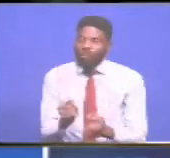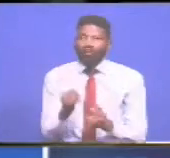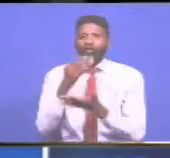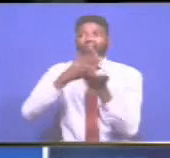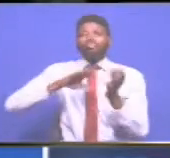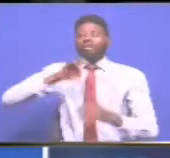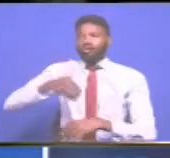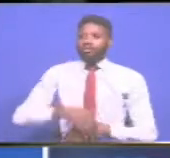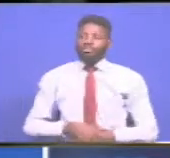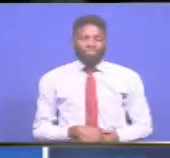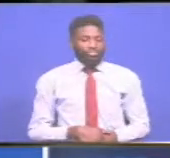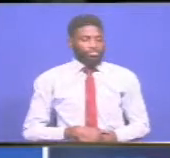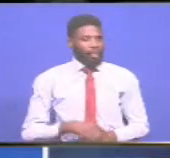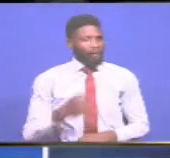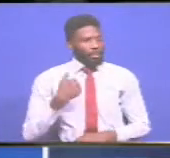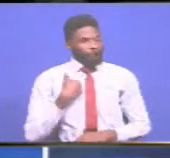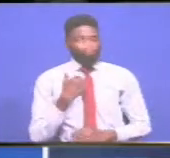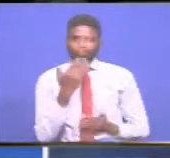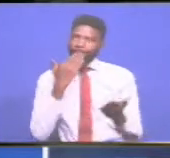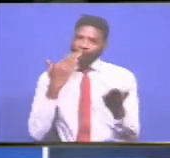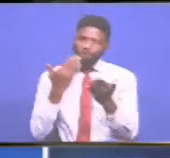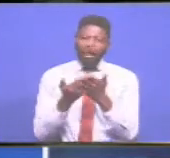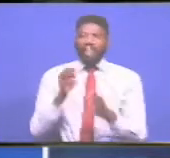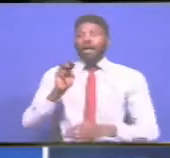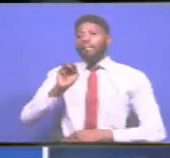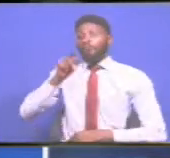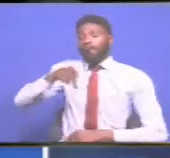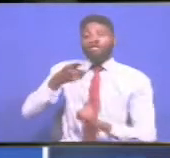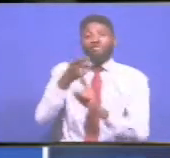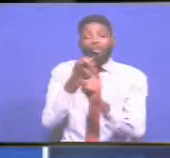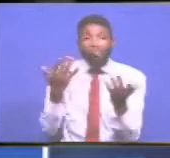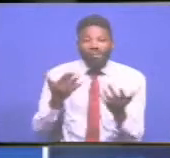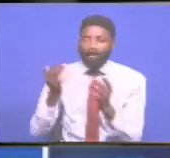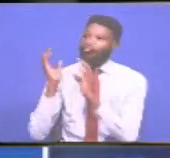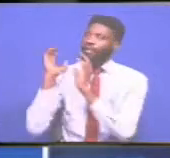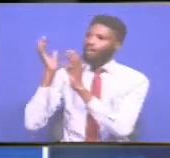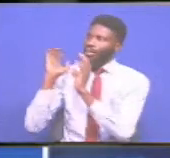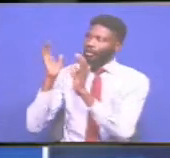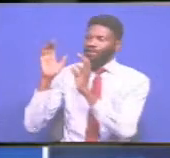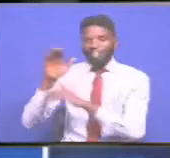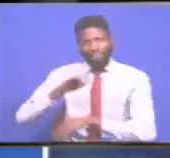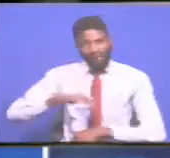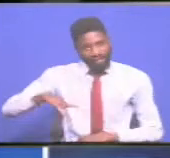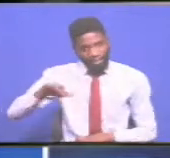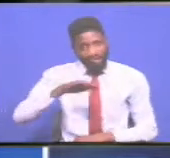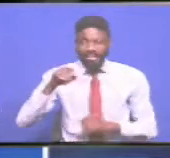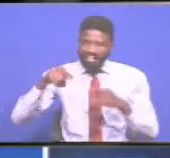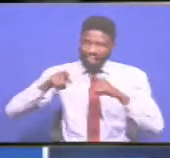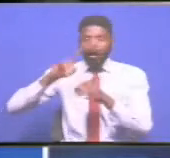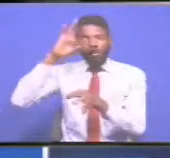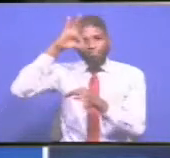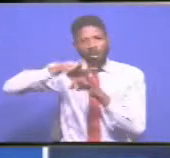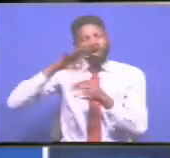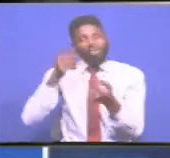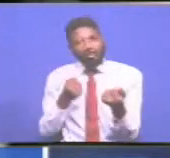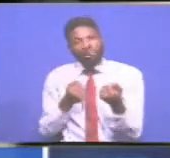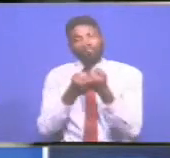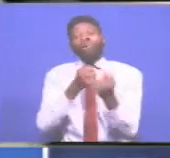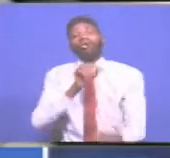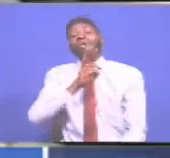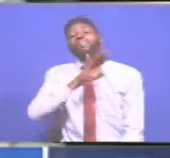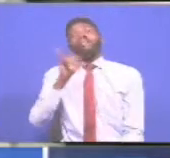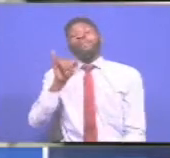hapa nyumbani Kilifi kwa kupigia kura BBI, kura ya